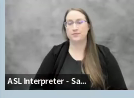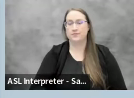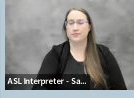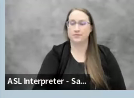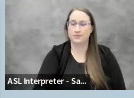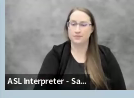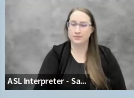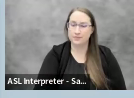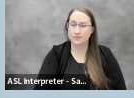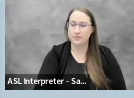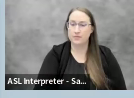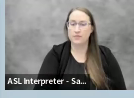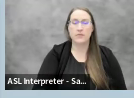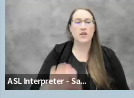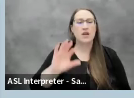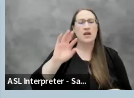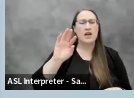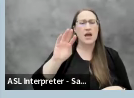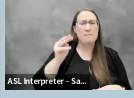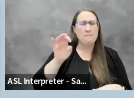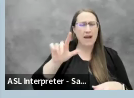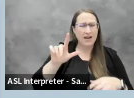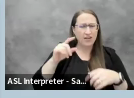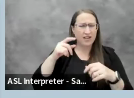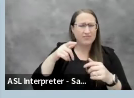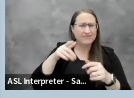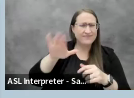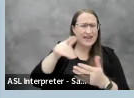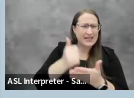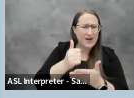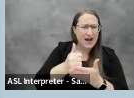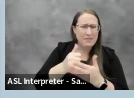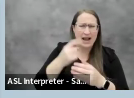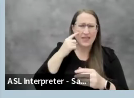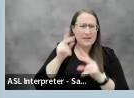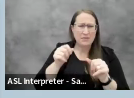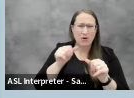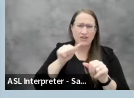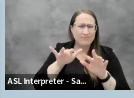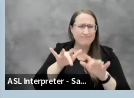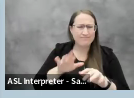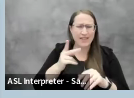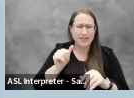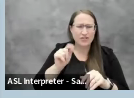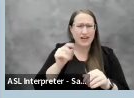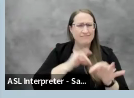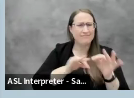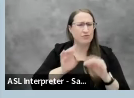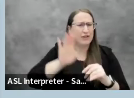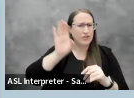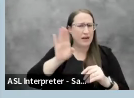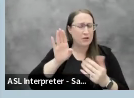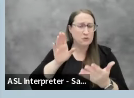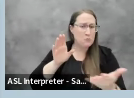And Michael, you can let people in. I think people are not necessarily placing their questions in the chat, but raising their hands.